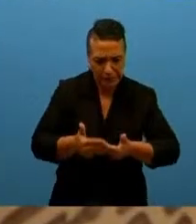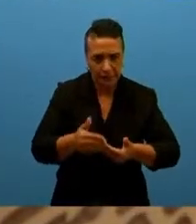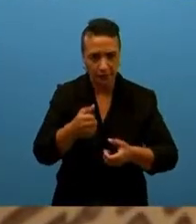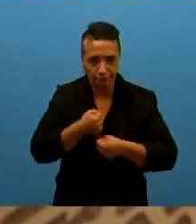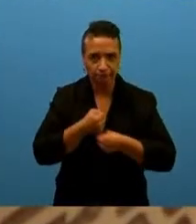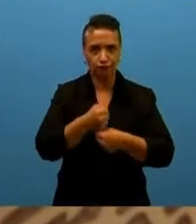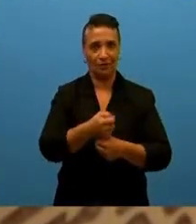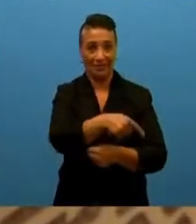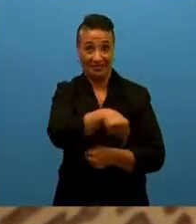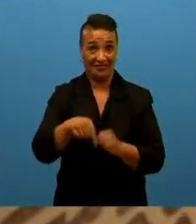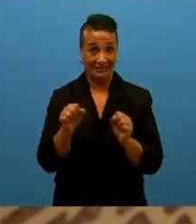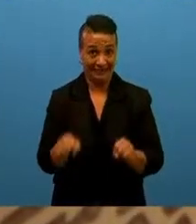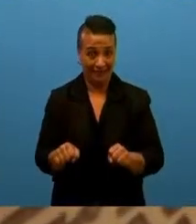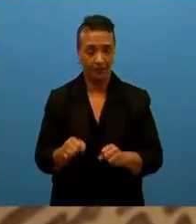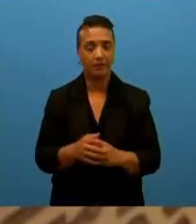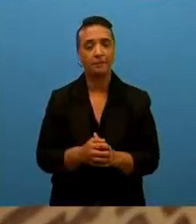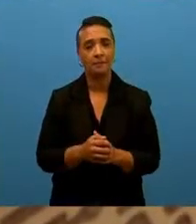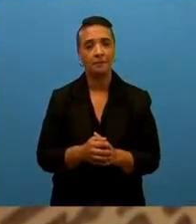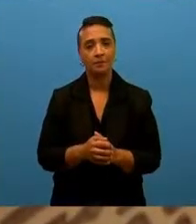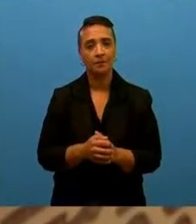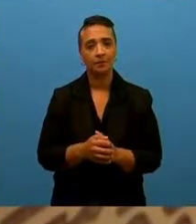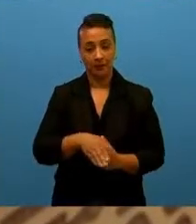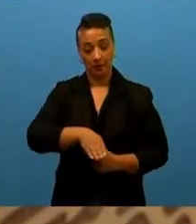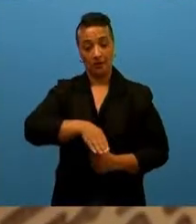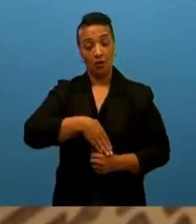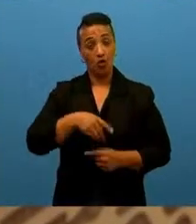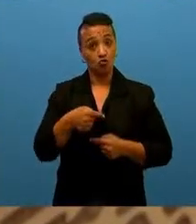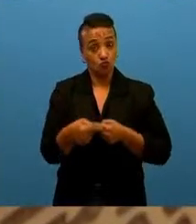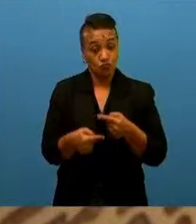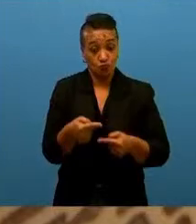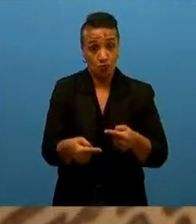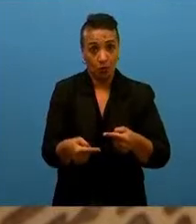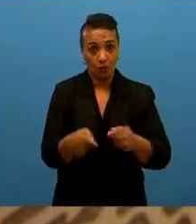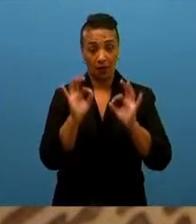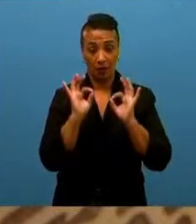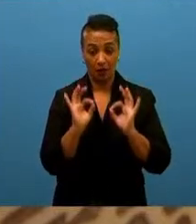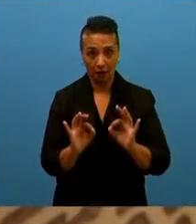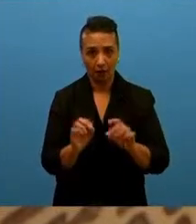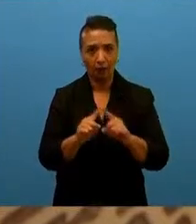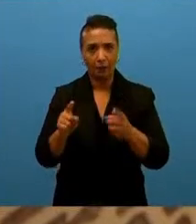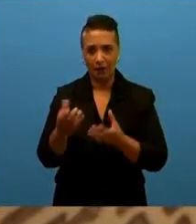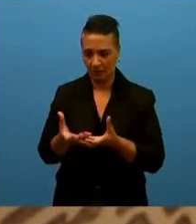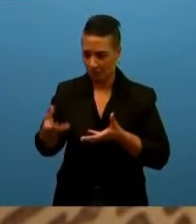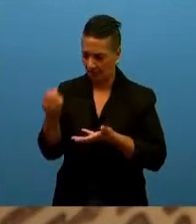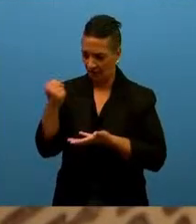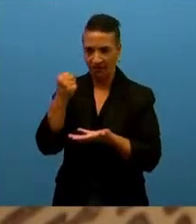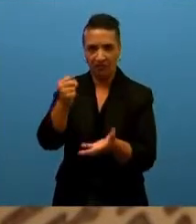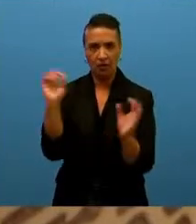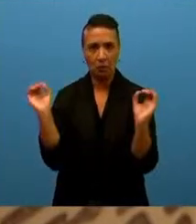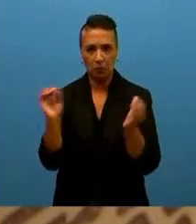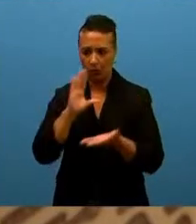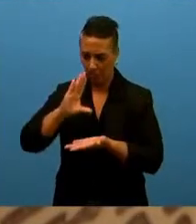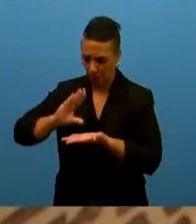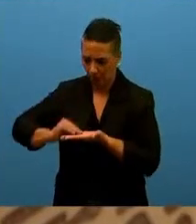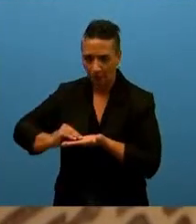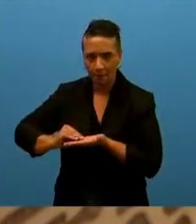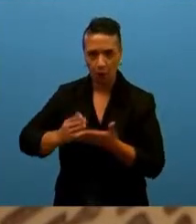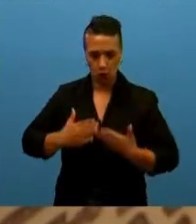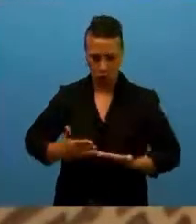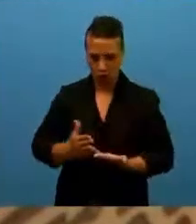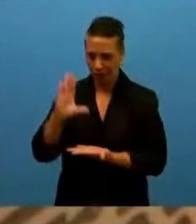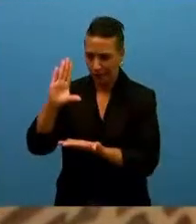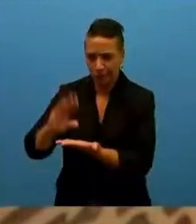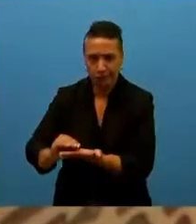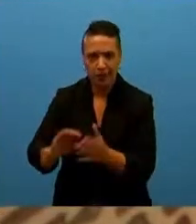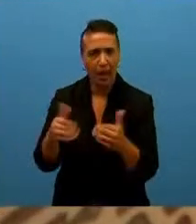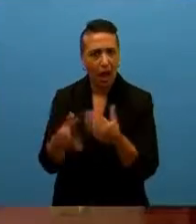through on an accreditation process without sufficient commitment of funds and human rights would be unacceptable.